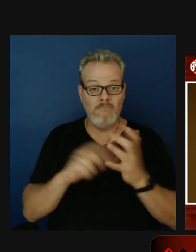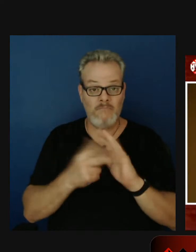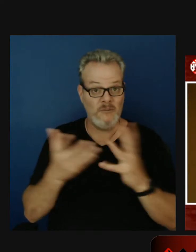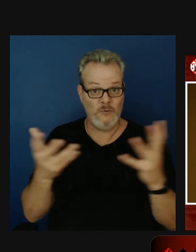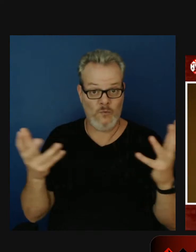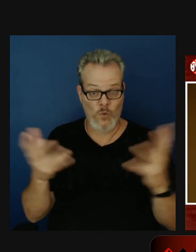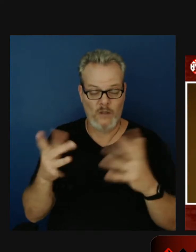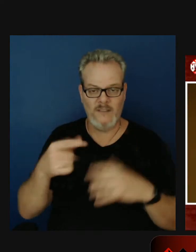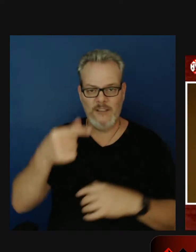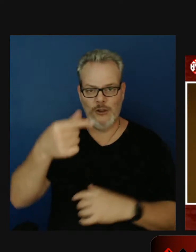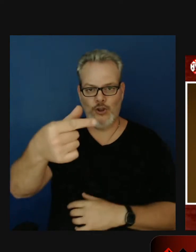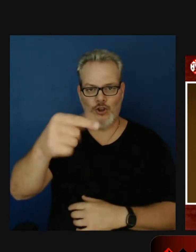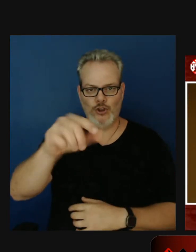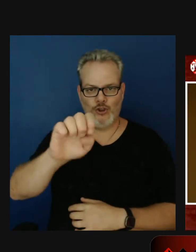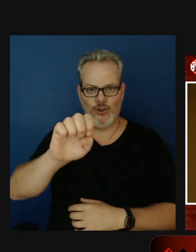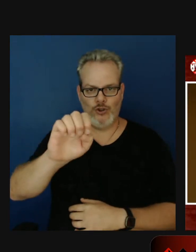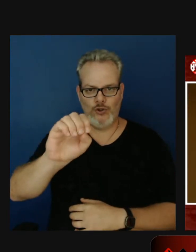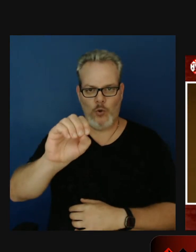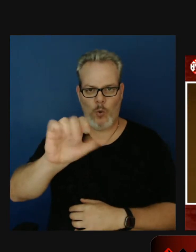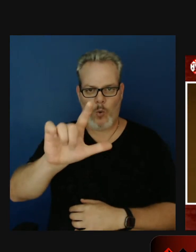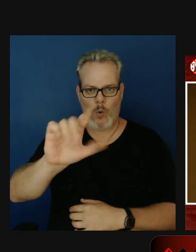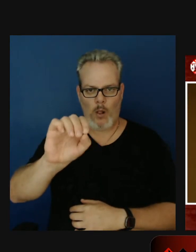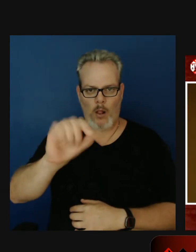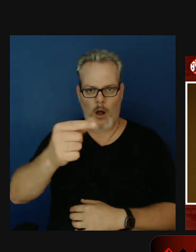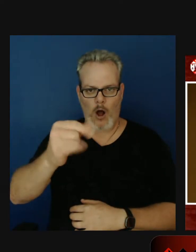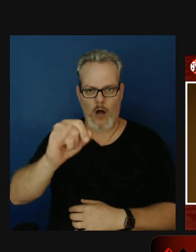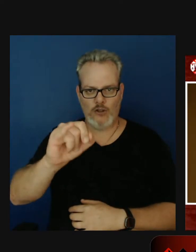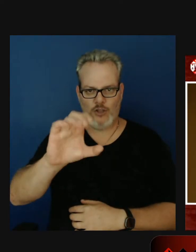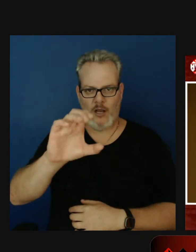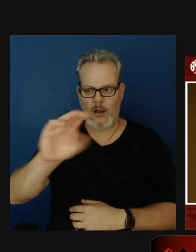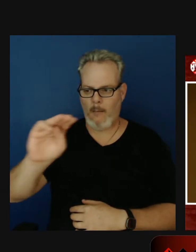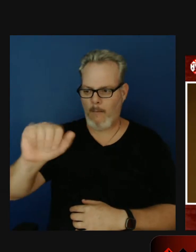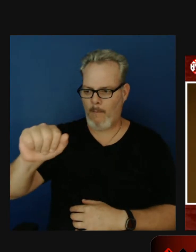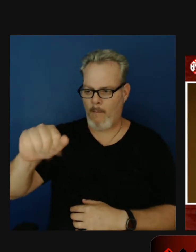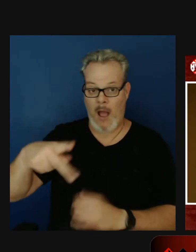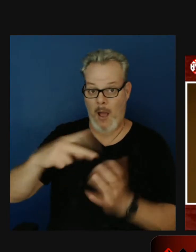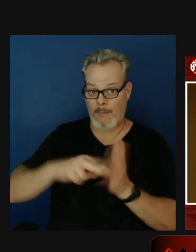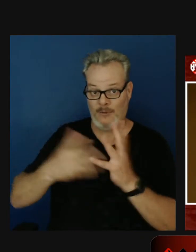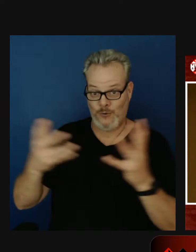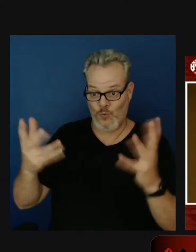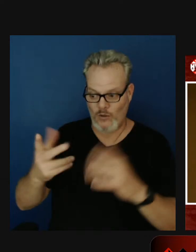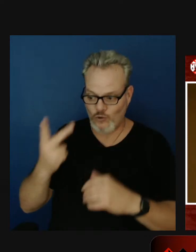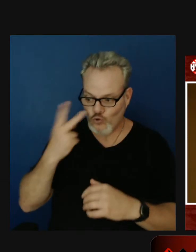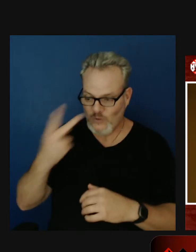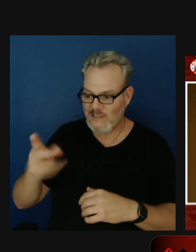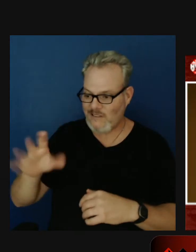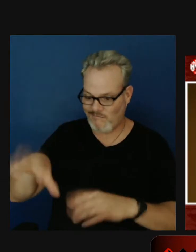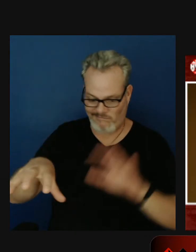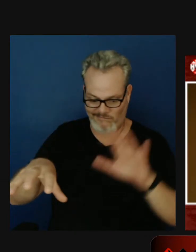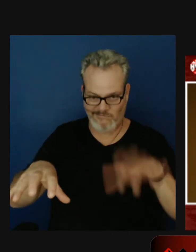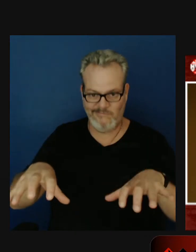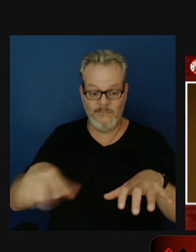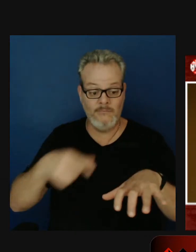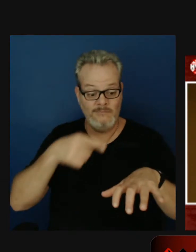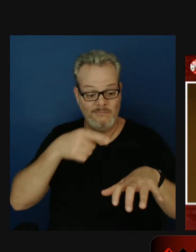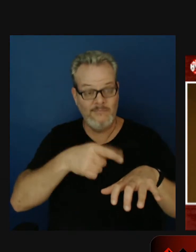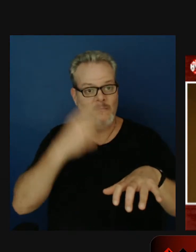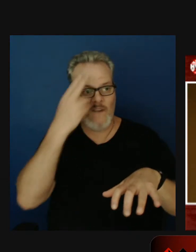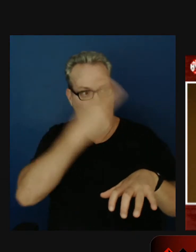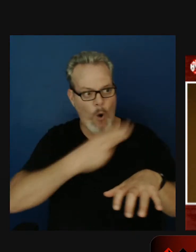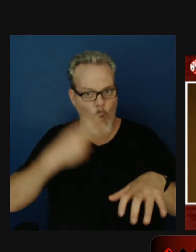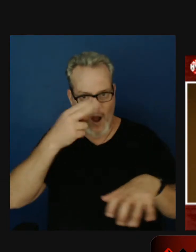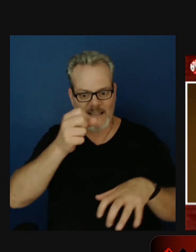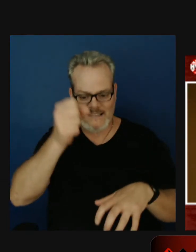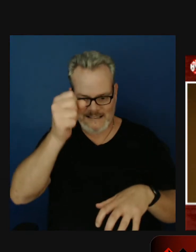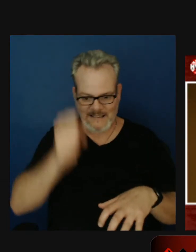is you're going out and you're seeing what's on the ground. So two of these pictures are from Hawaii right here, the Southwest Rift Zone. If no one's ever